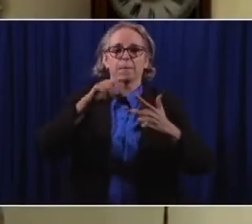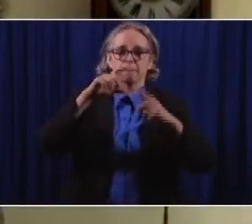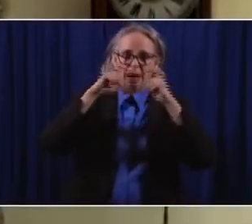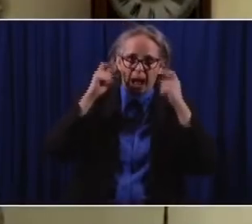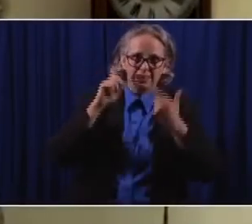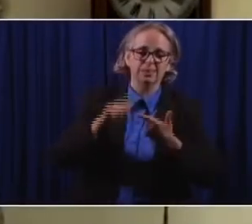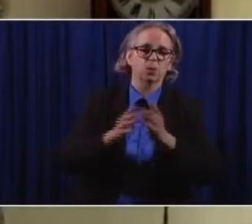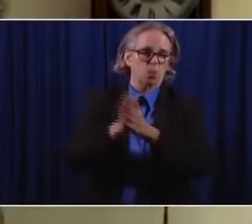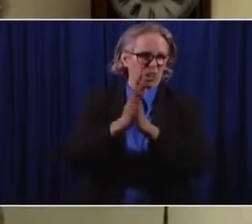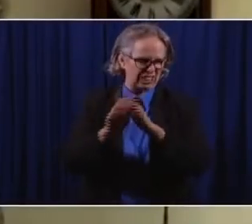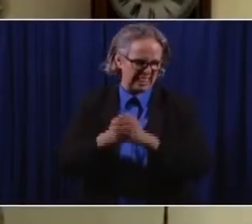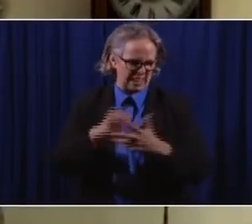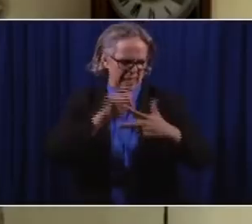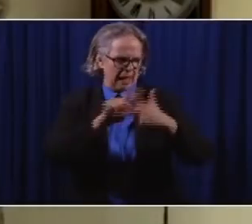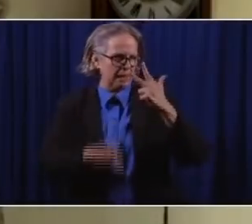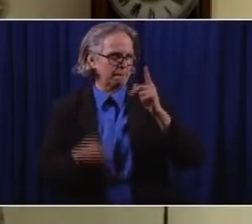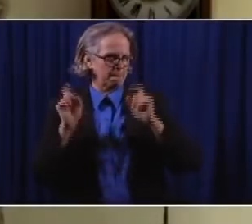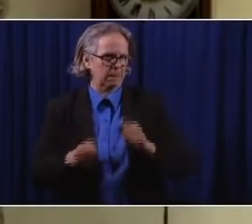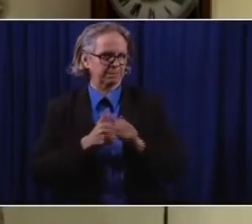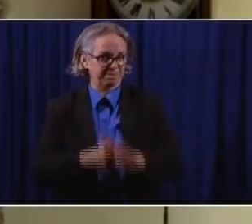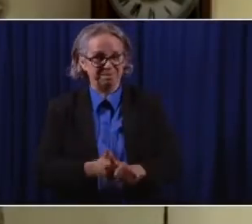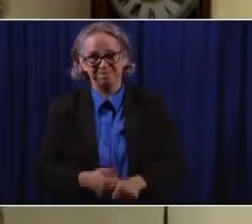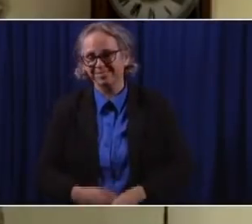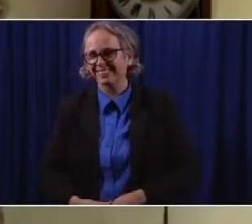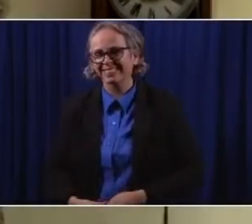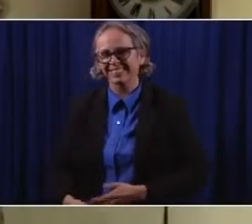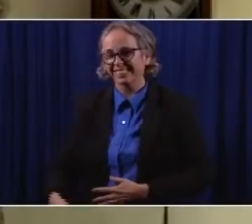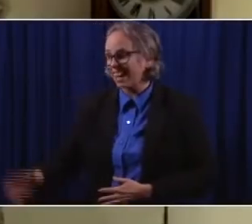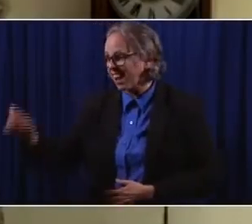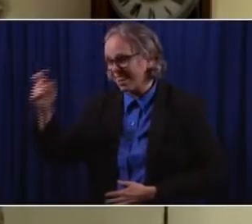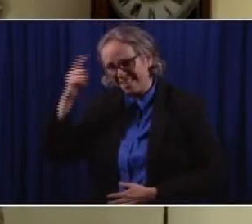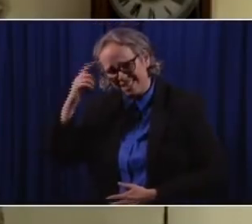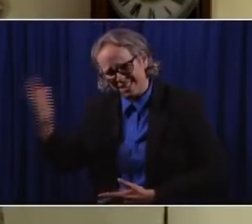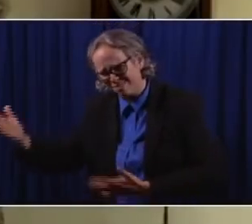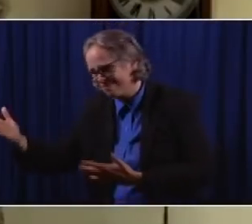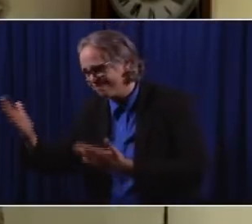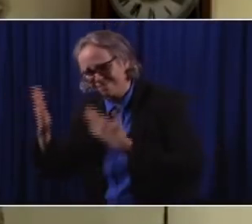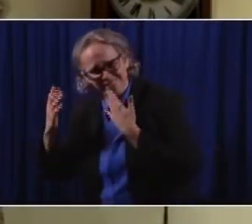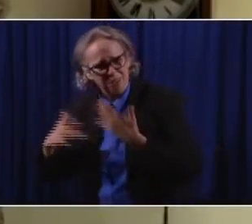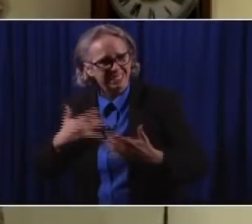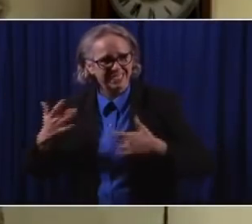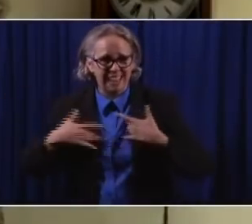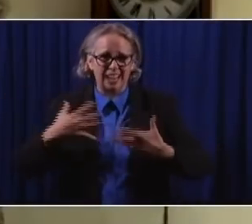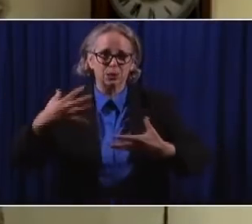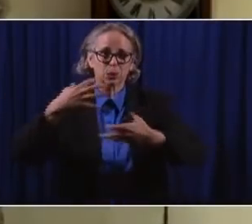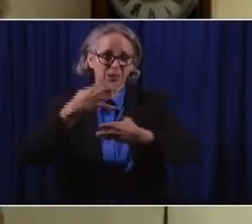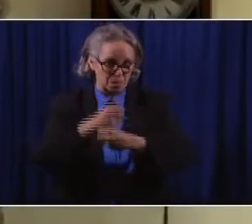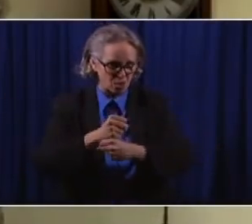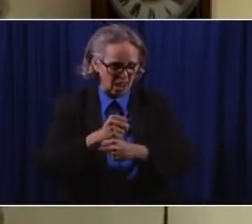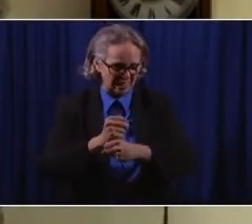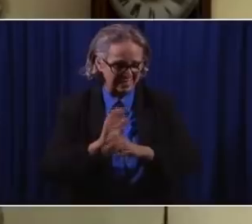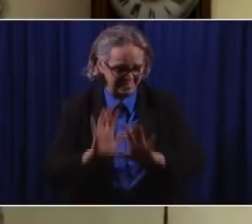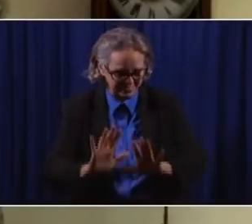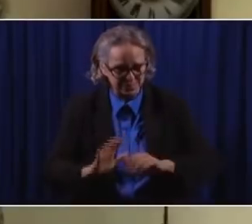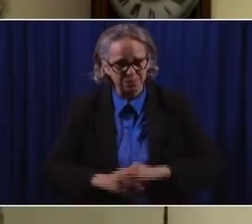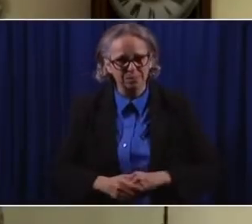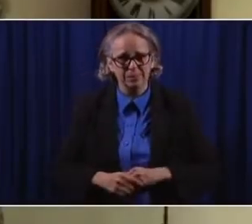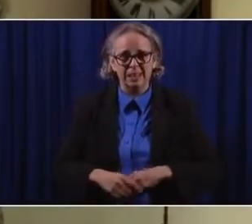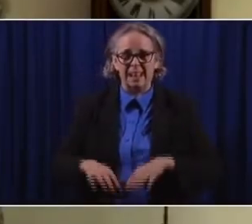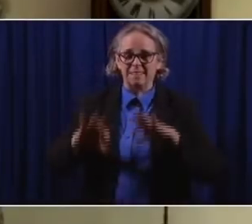there. So to summarize, they'll be able to go up and look at a dashboard and